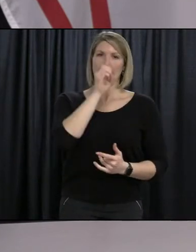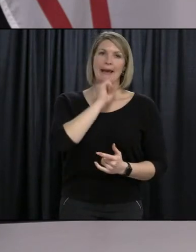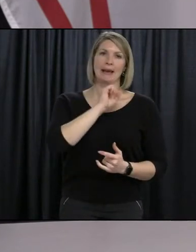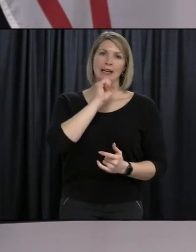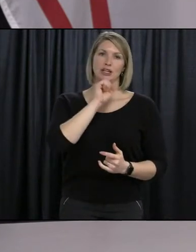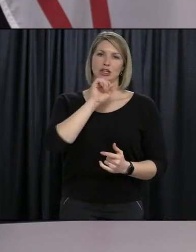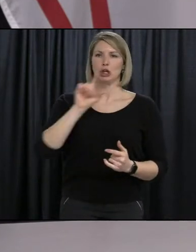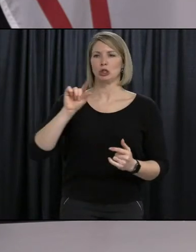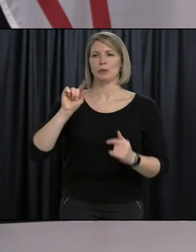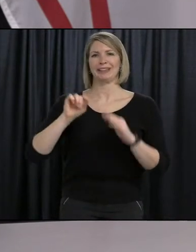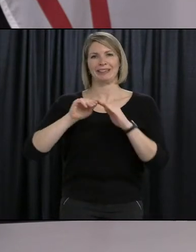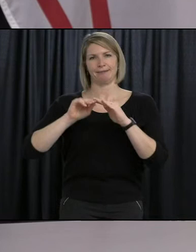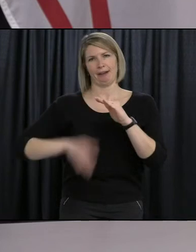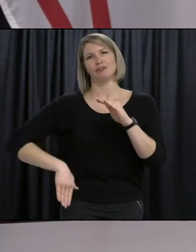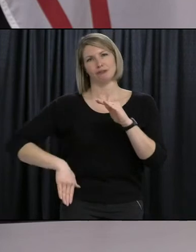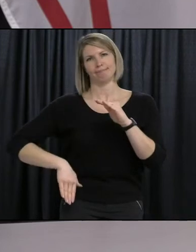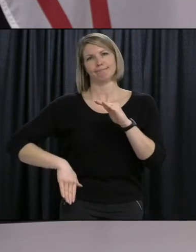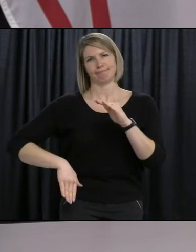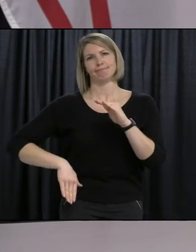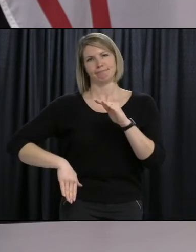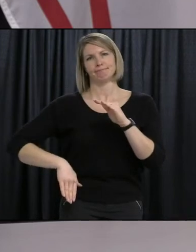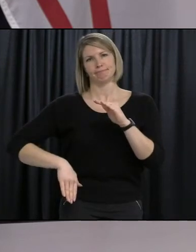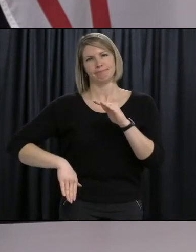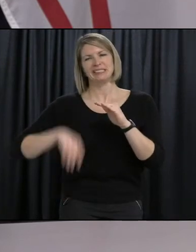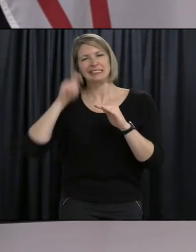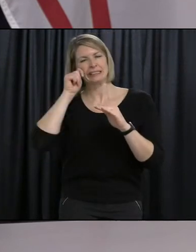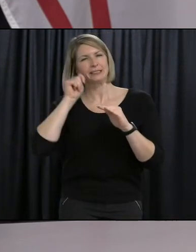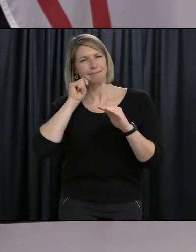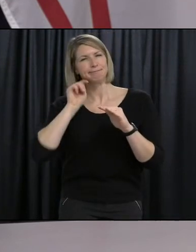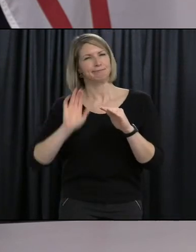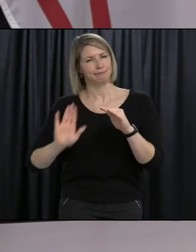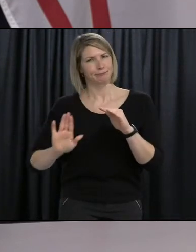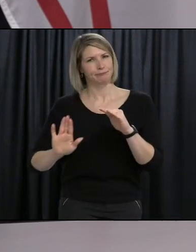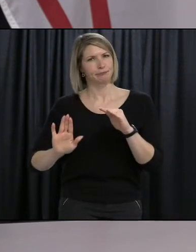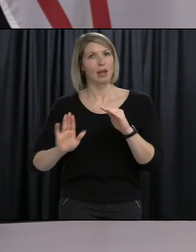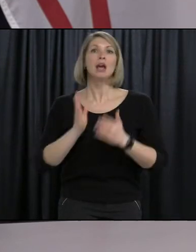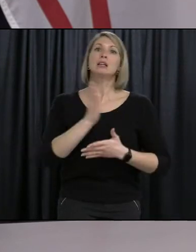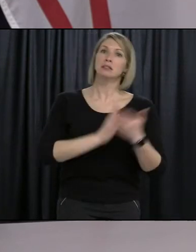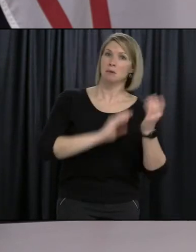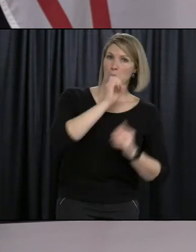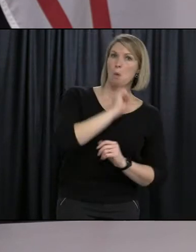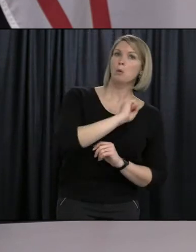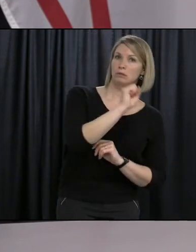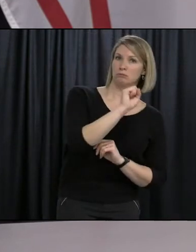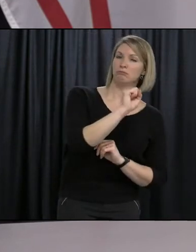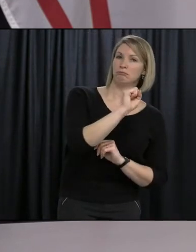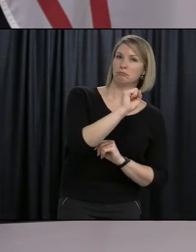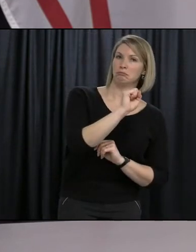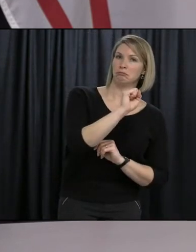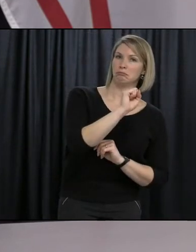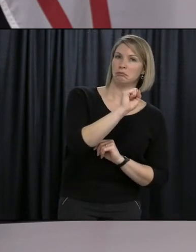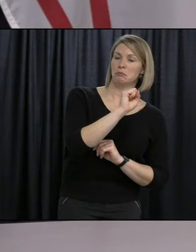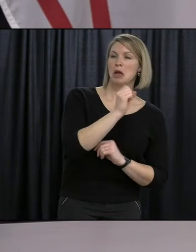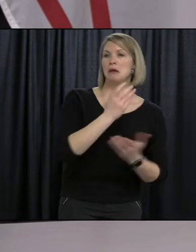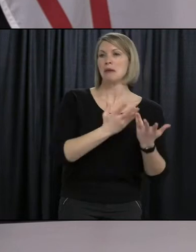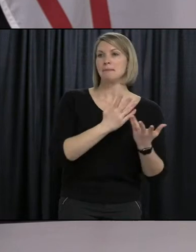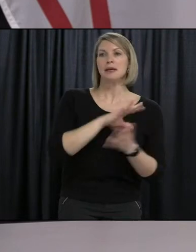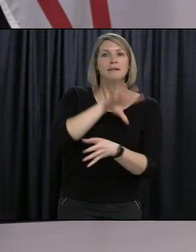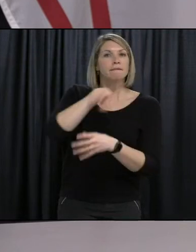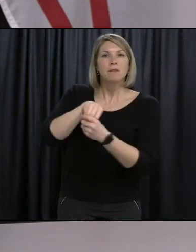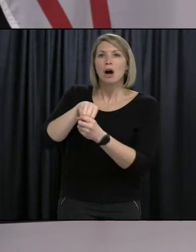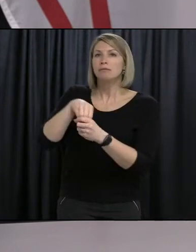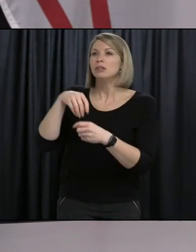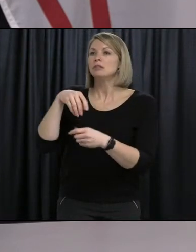are teenagers in those grades. There are some people who were slightly older who may have attended some of these events as